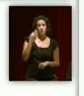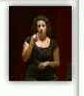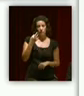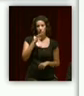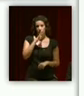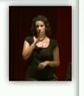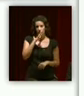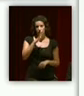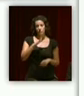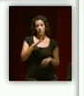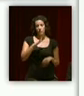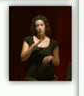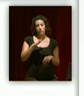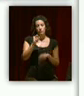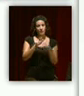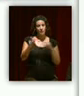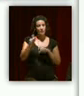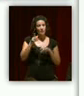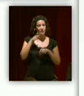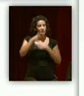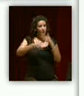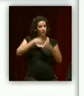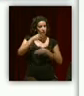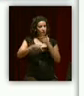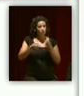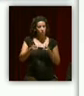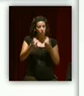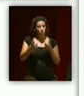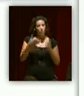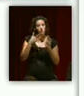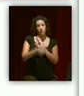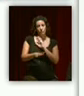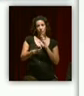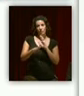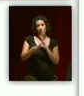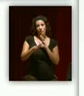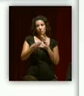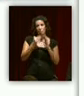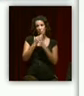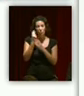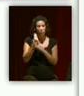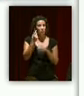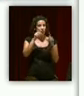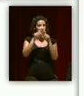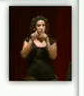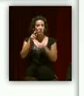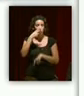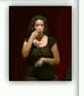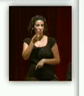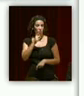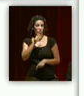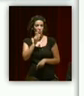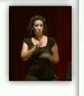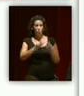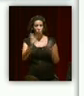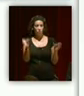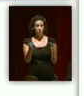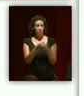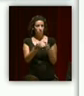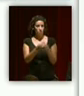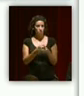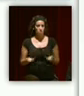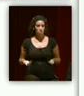described, and because of that reason they don't have many customers, and this is why production companies are not so interested in such